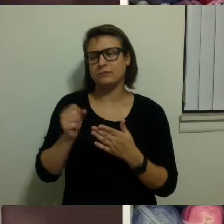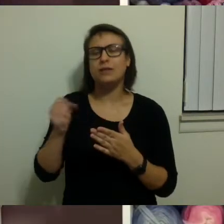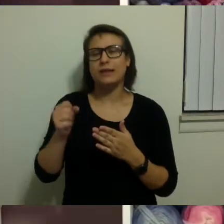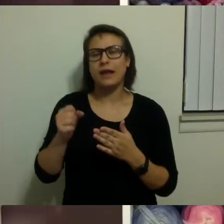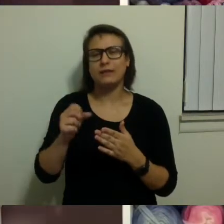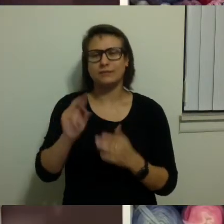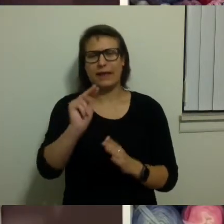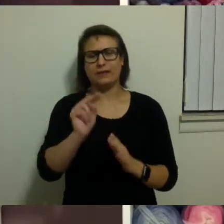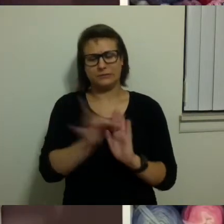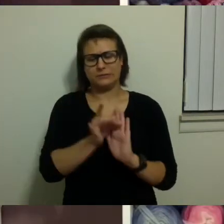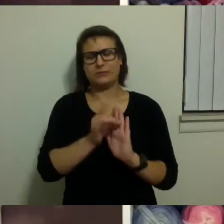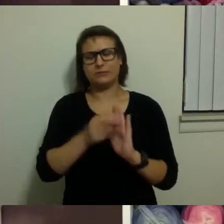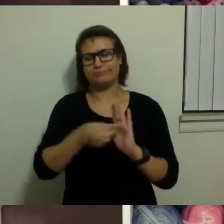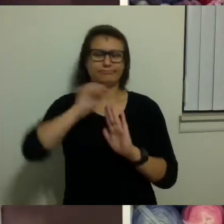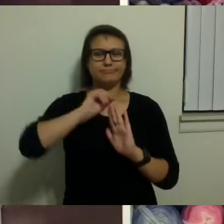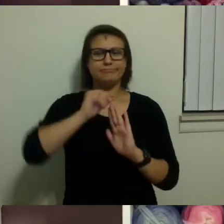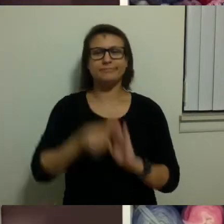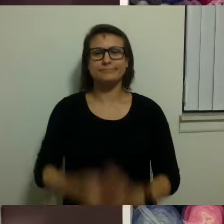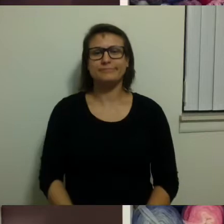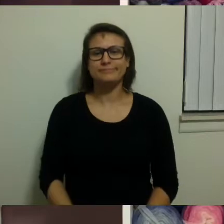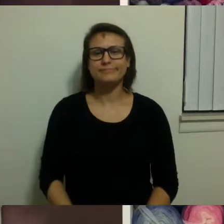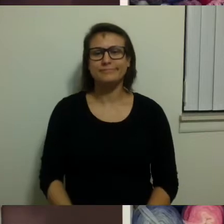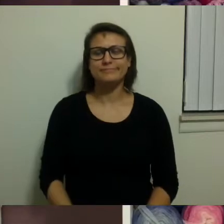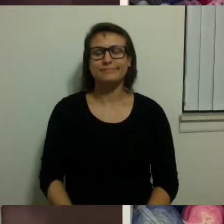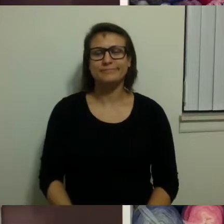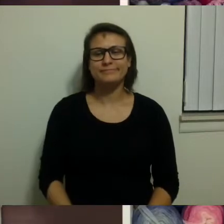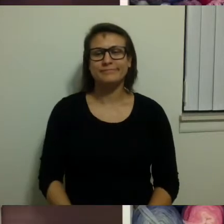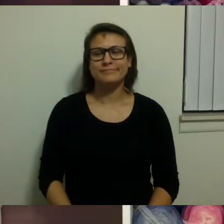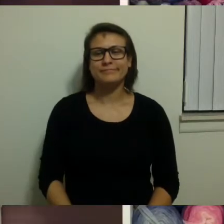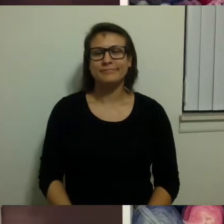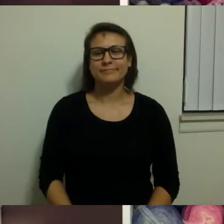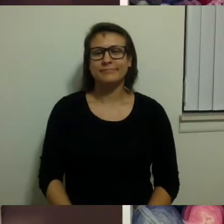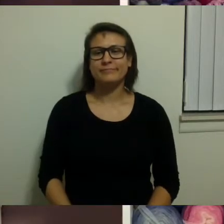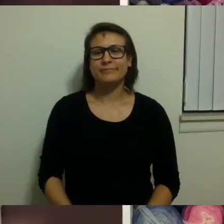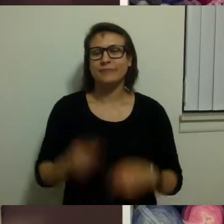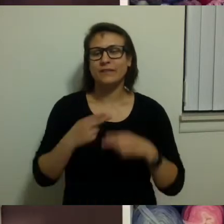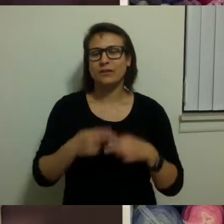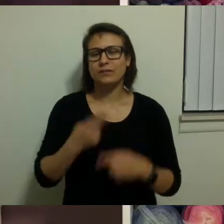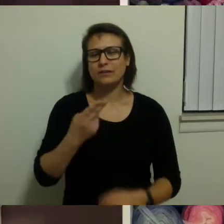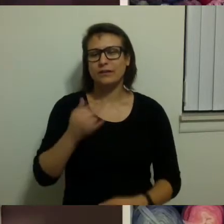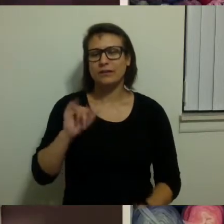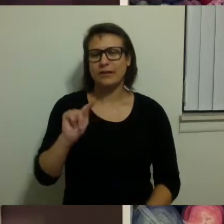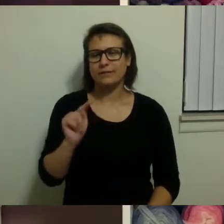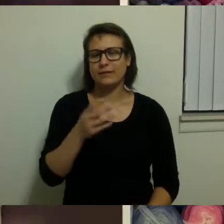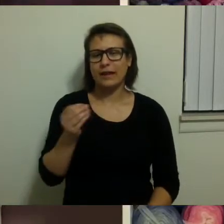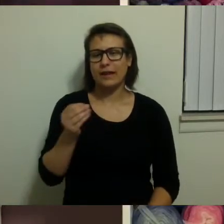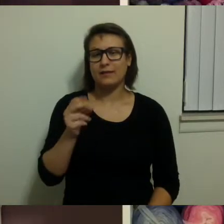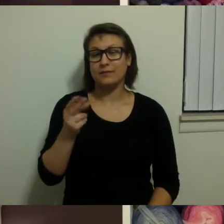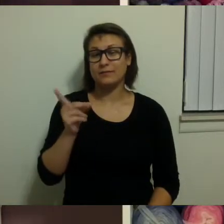It's Design. There's like a sticker over the end. Limo Design. It's called Hit and